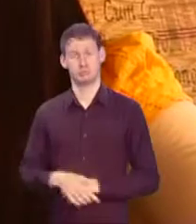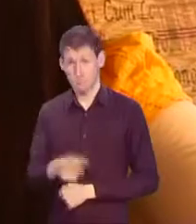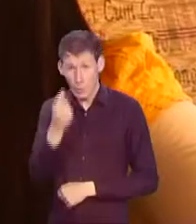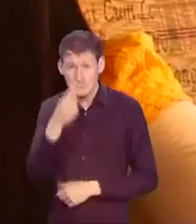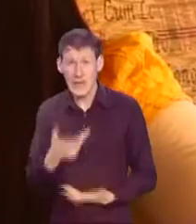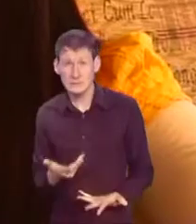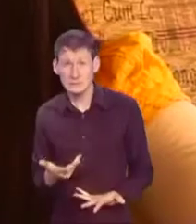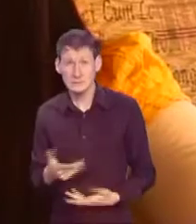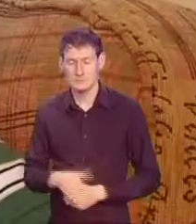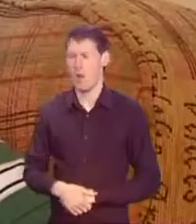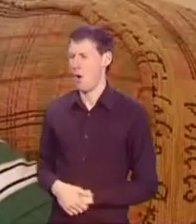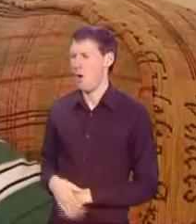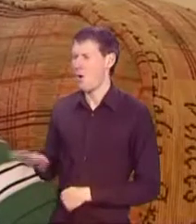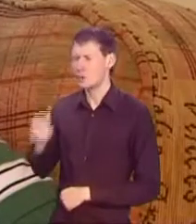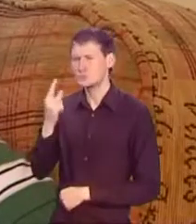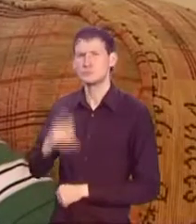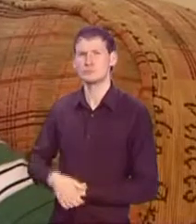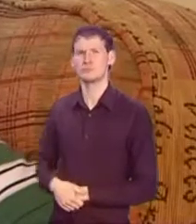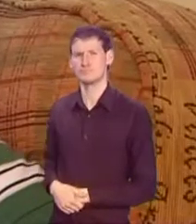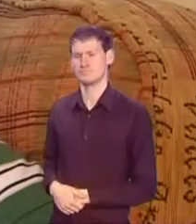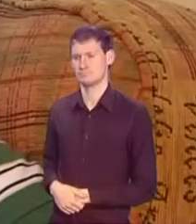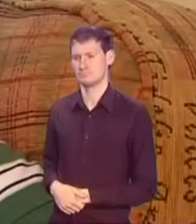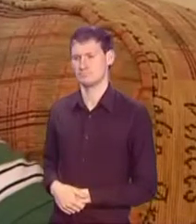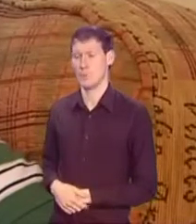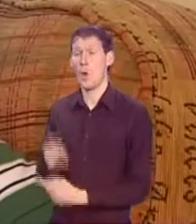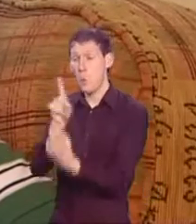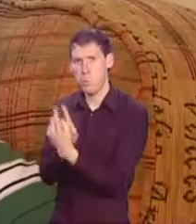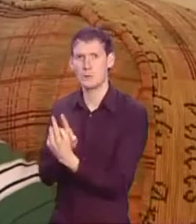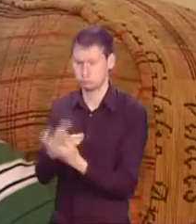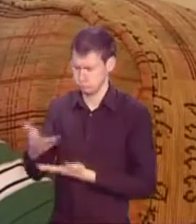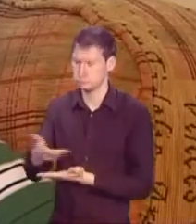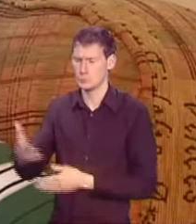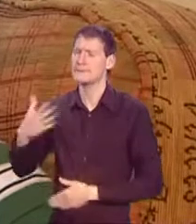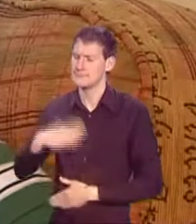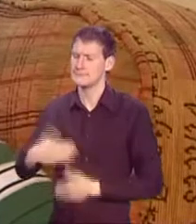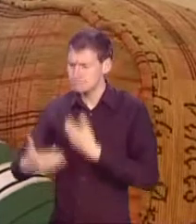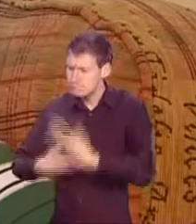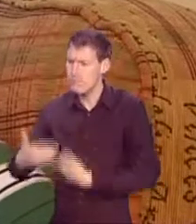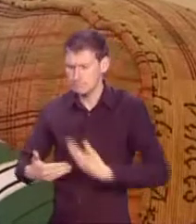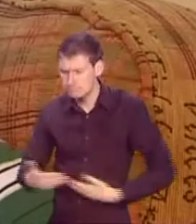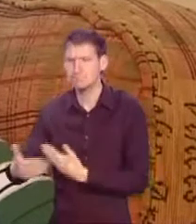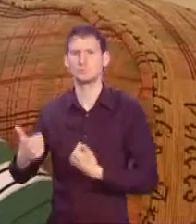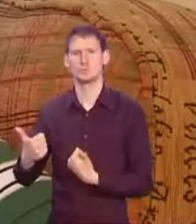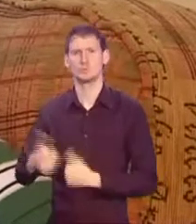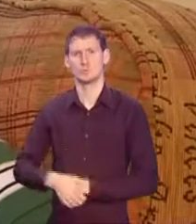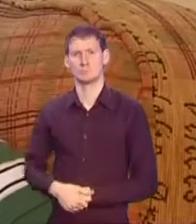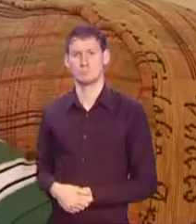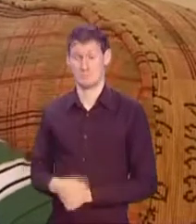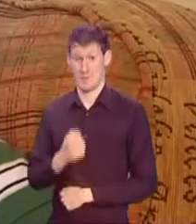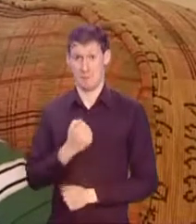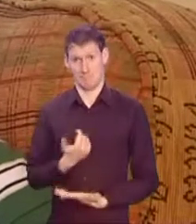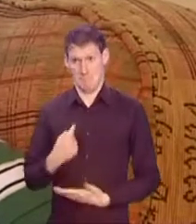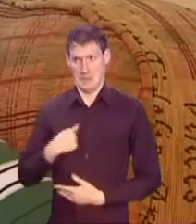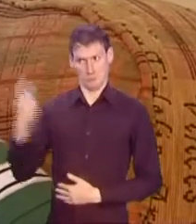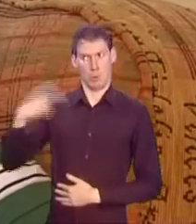that make sense? Yeah. The one-to-one sessions were just what you needed to start you off. Mind, she put